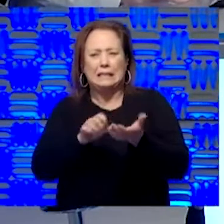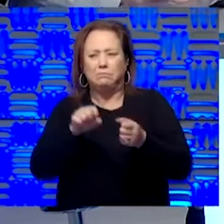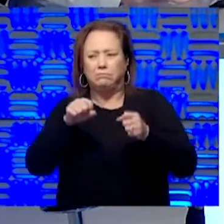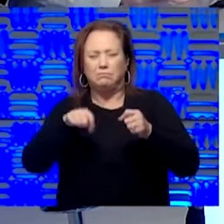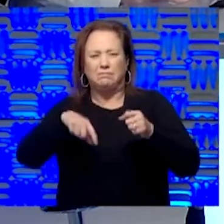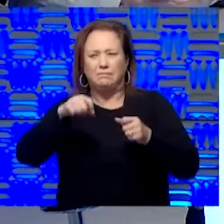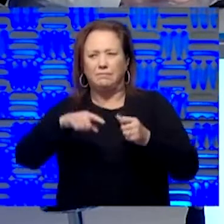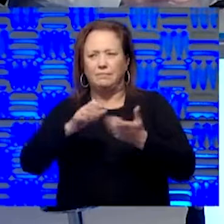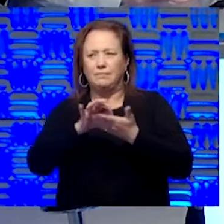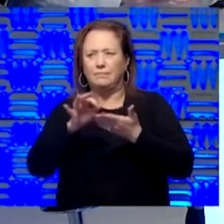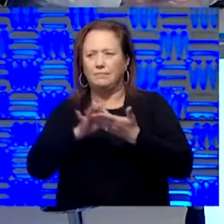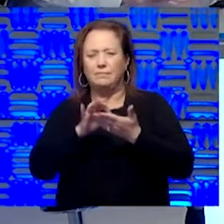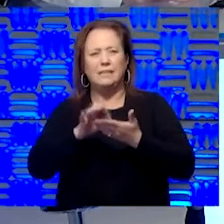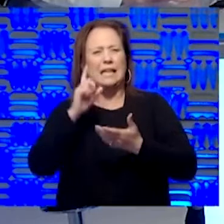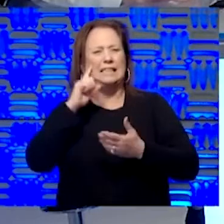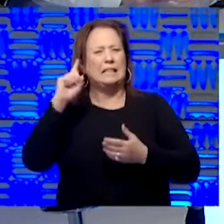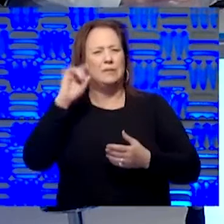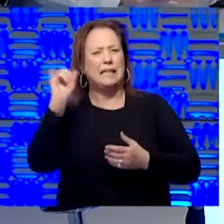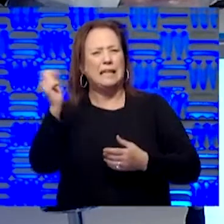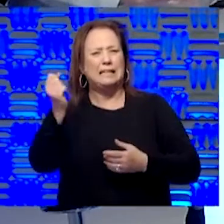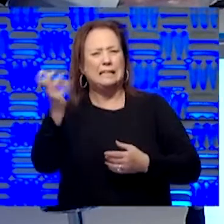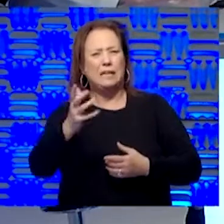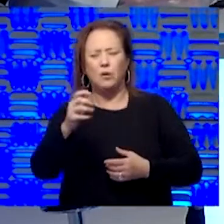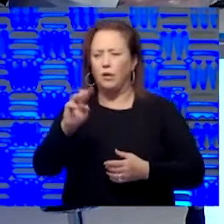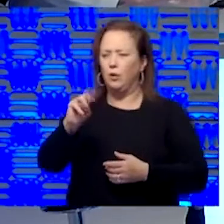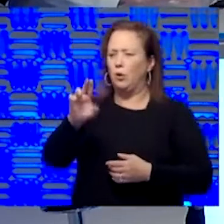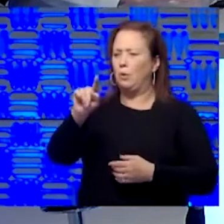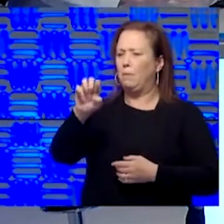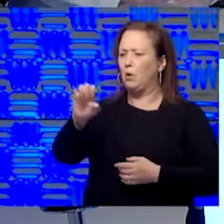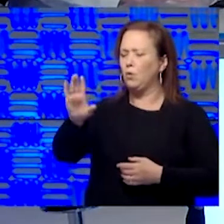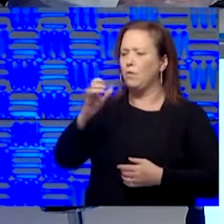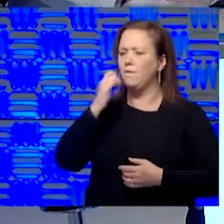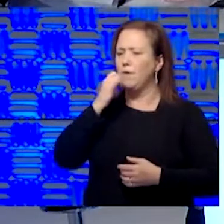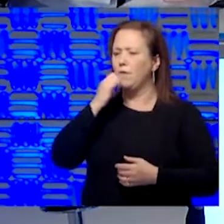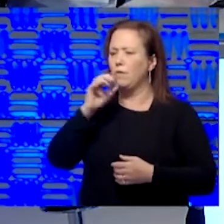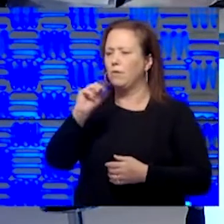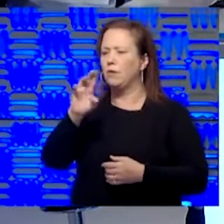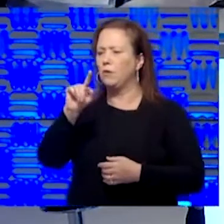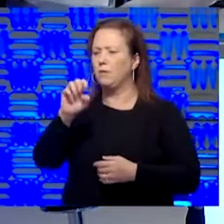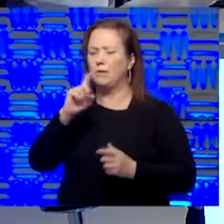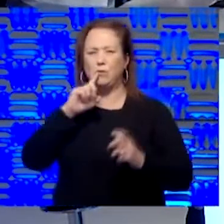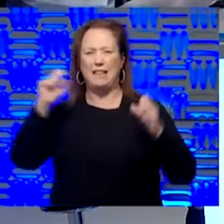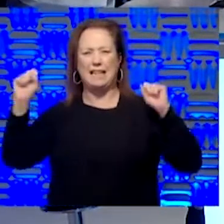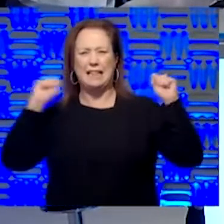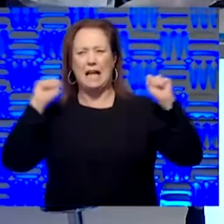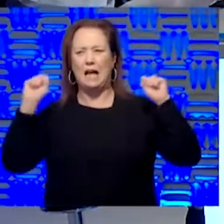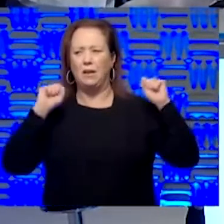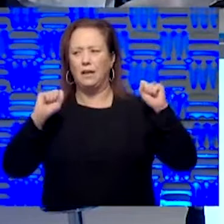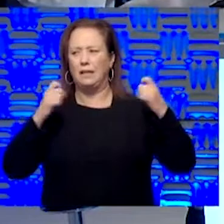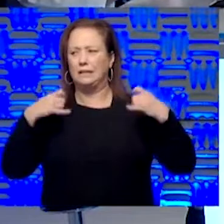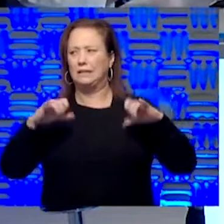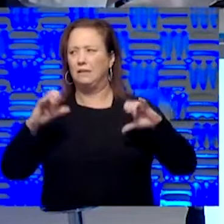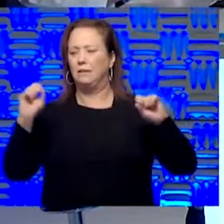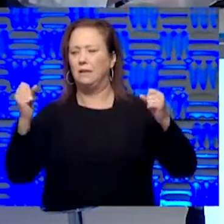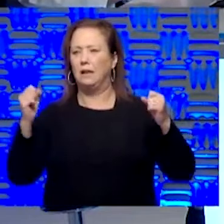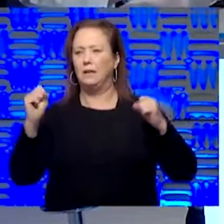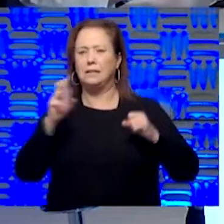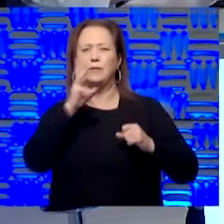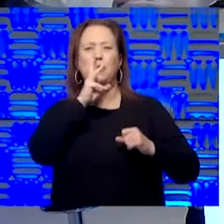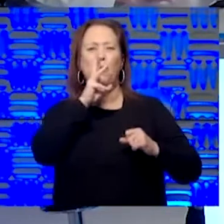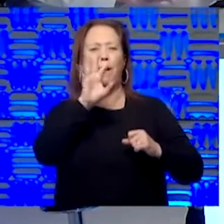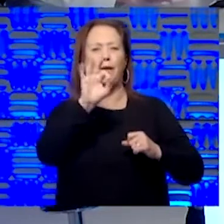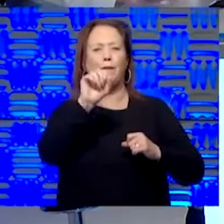The casino. It's like a casino. Can somebody maybe mute that line to see if we can, because it's pretty loud. And still pretty loud. Sounds like a little